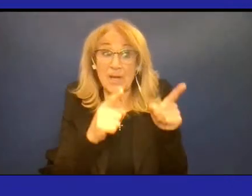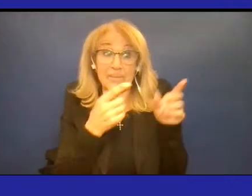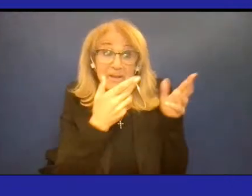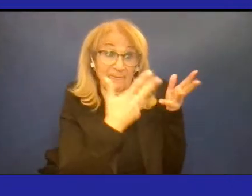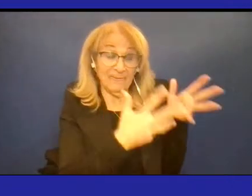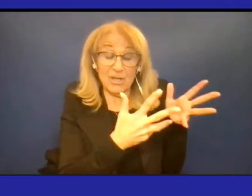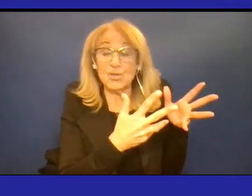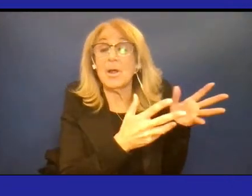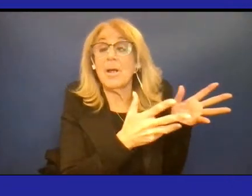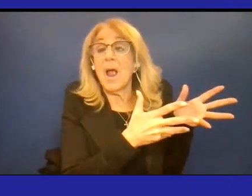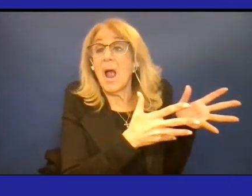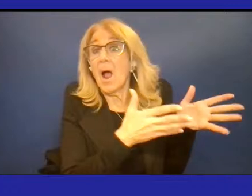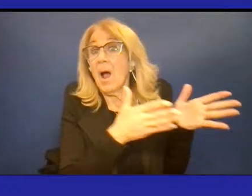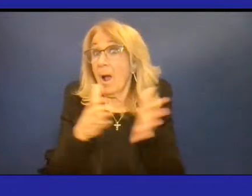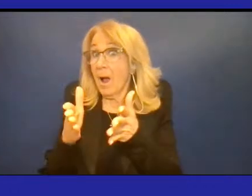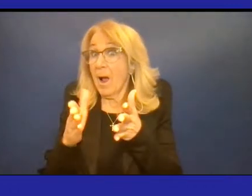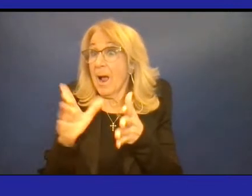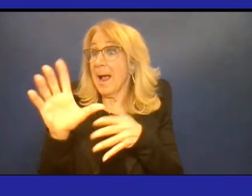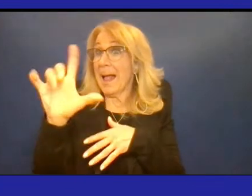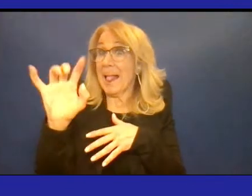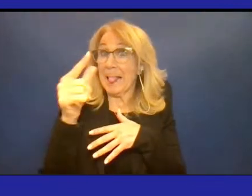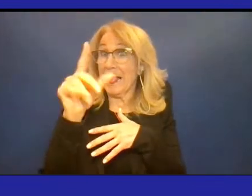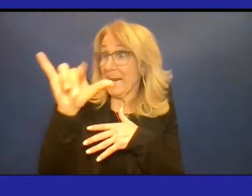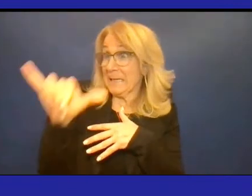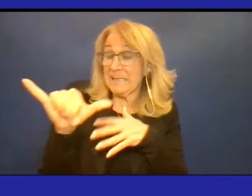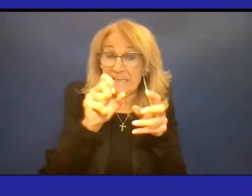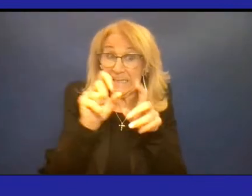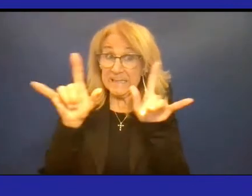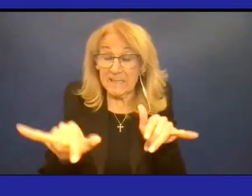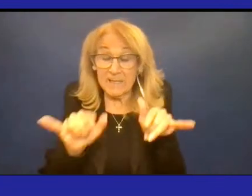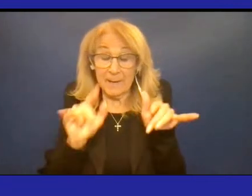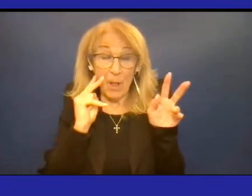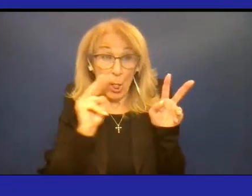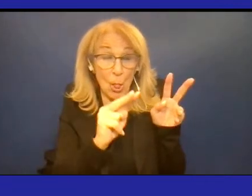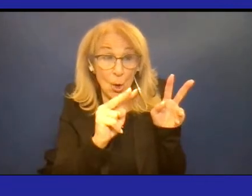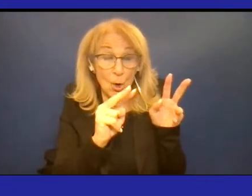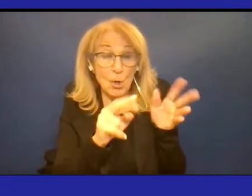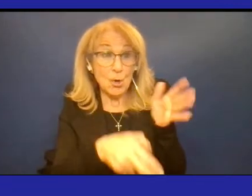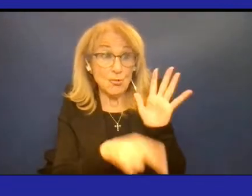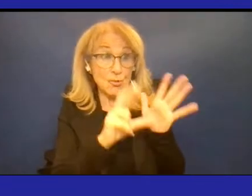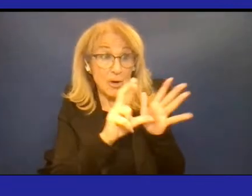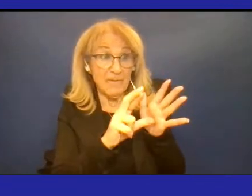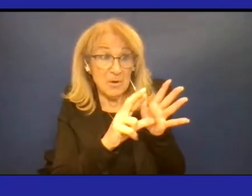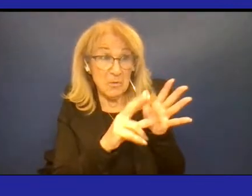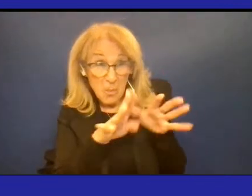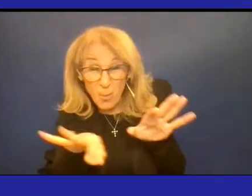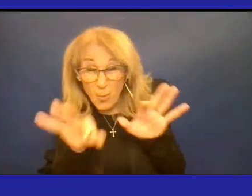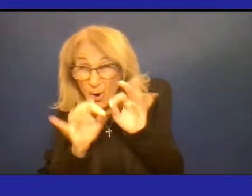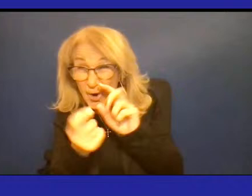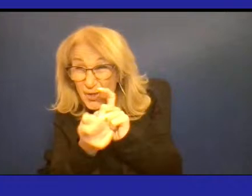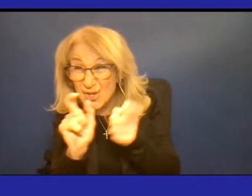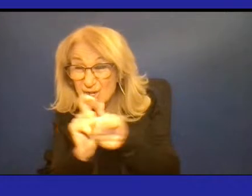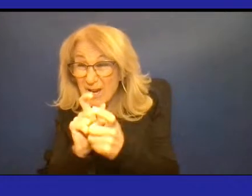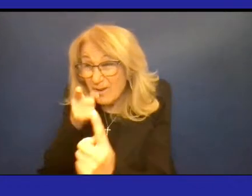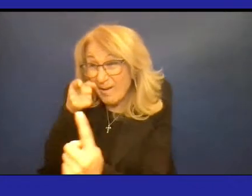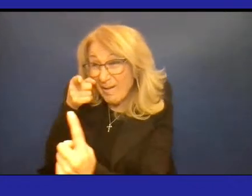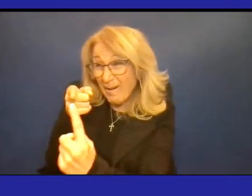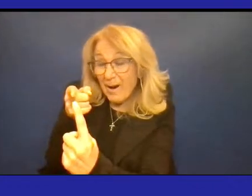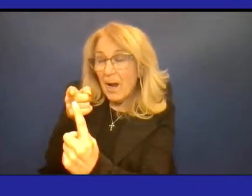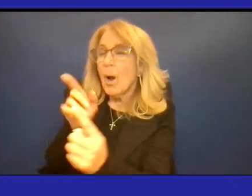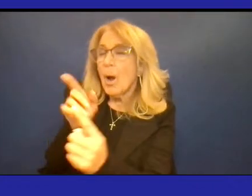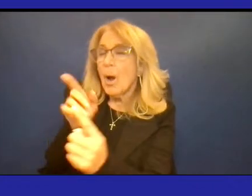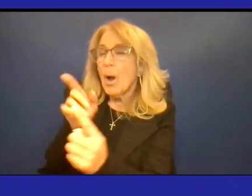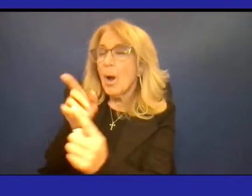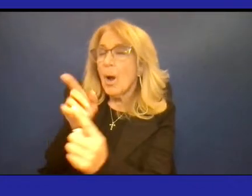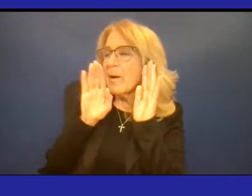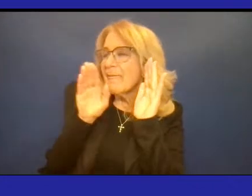legacy systems out, what that'll, you know, how that impact has, and is it worth changing our target when we look at Epic alone? But okay, yeah, so it seems